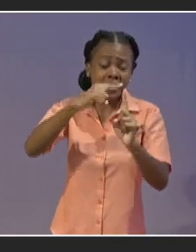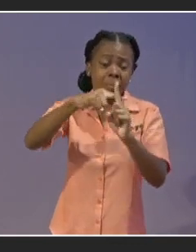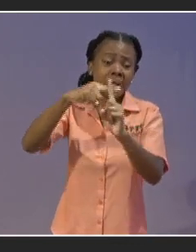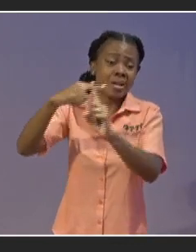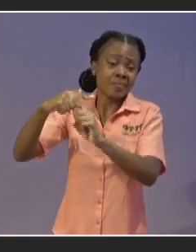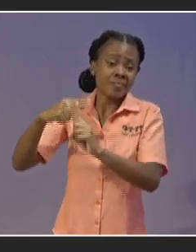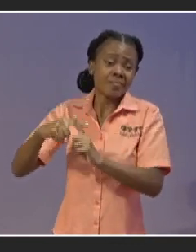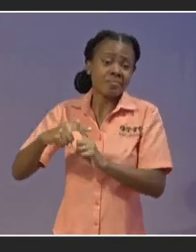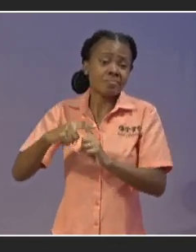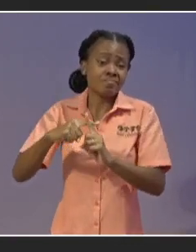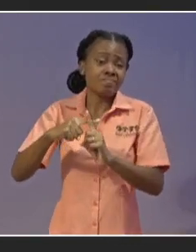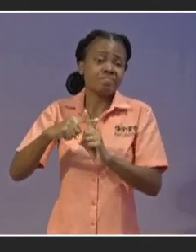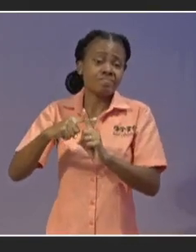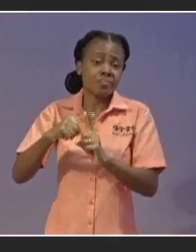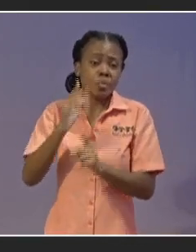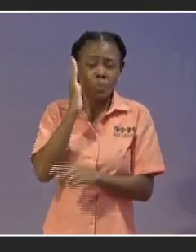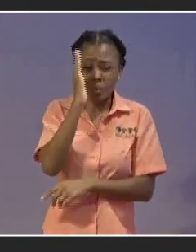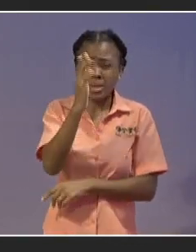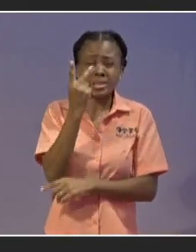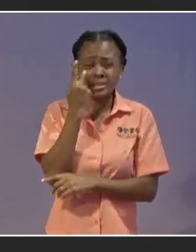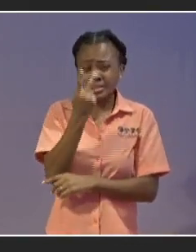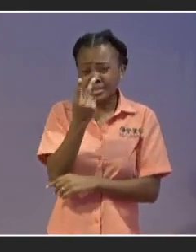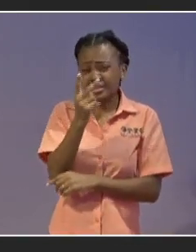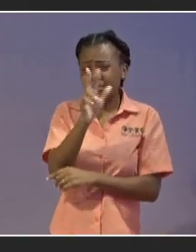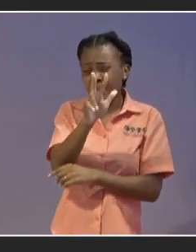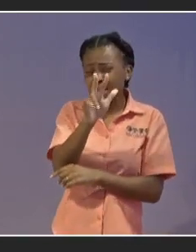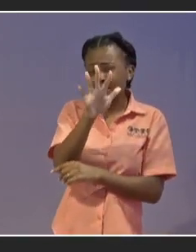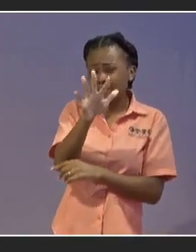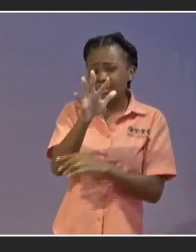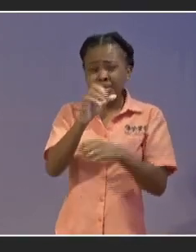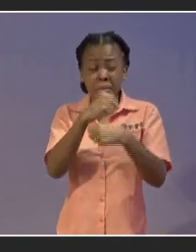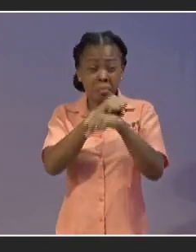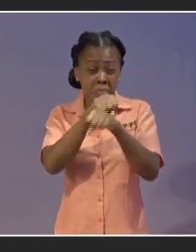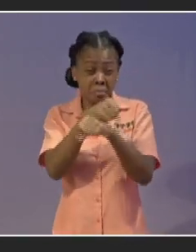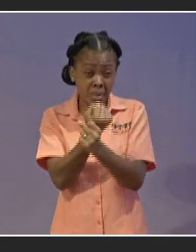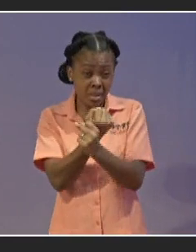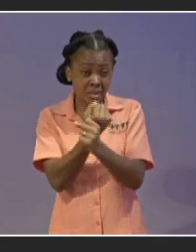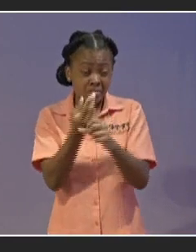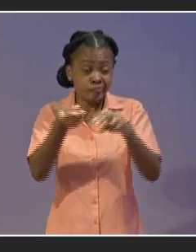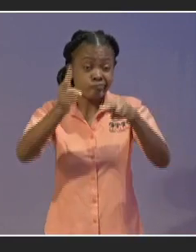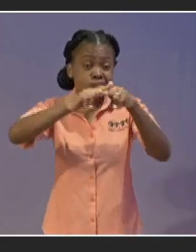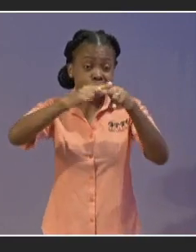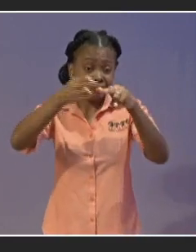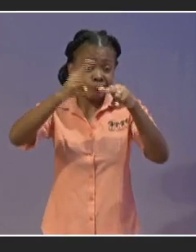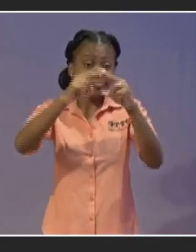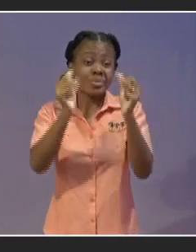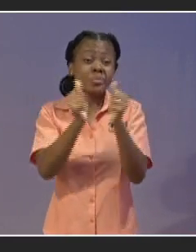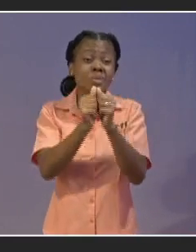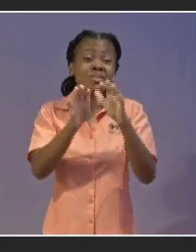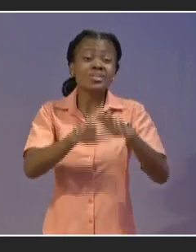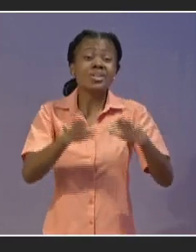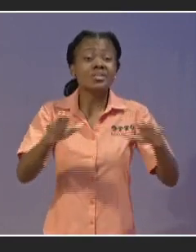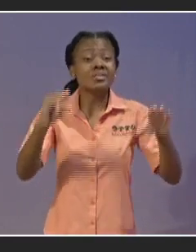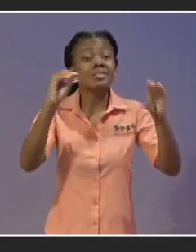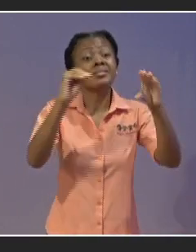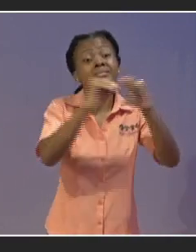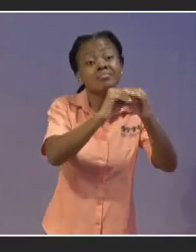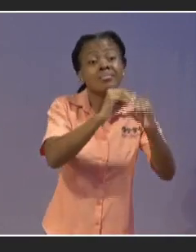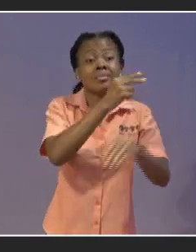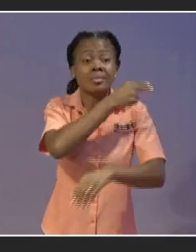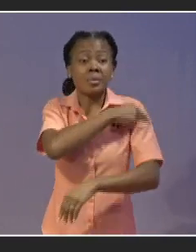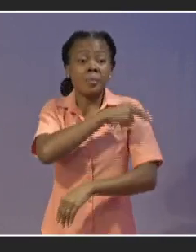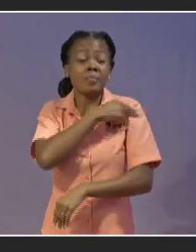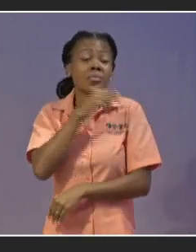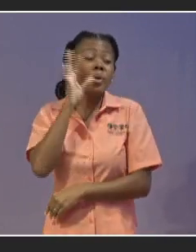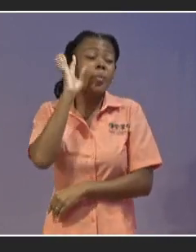to 5-fold increase in pediatric admissions to hospital. It is going to be mostly sore throat, fever,